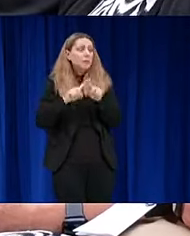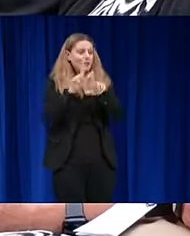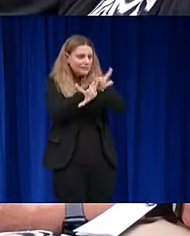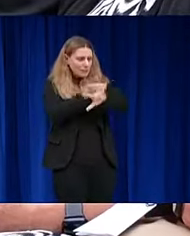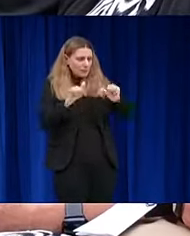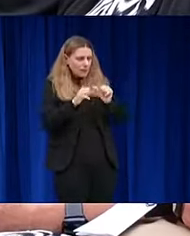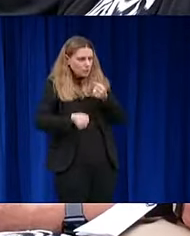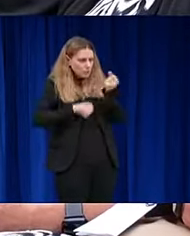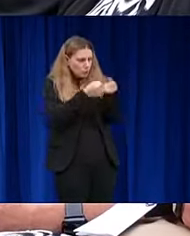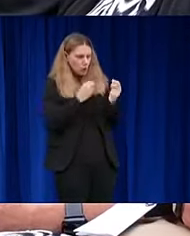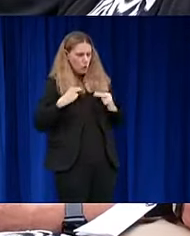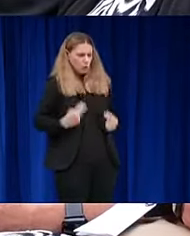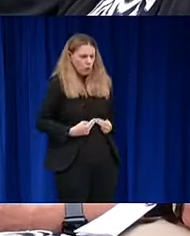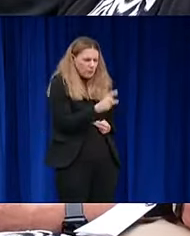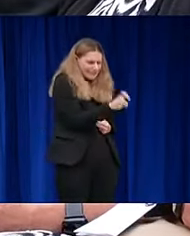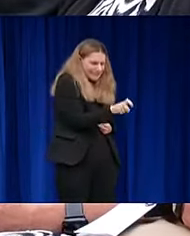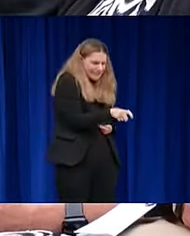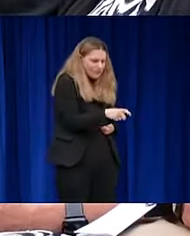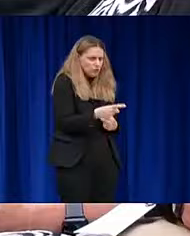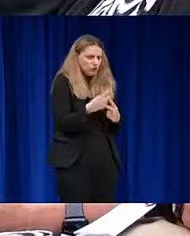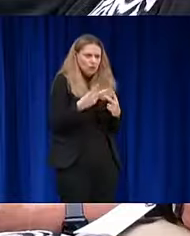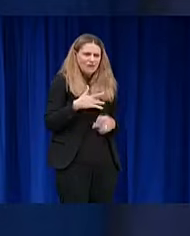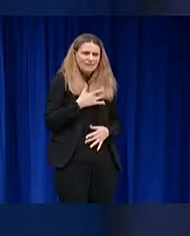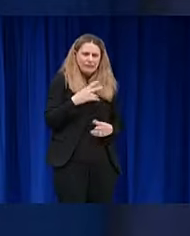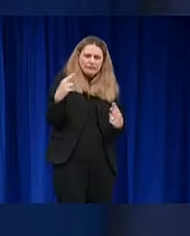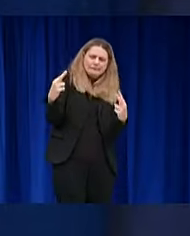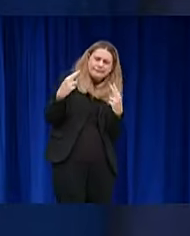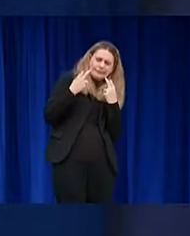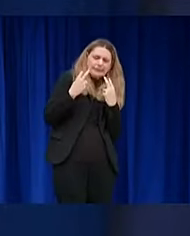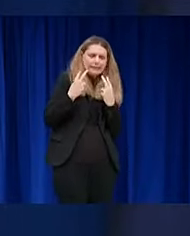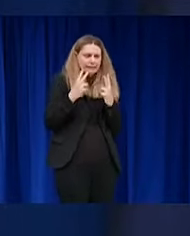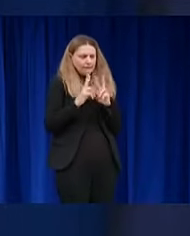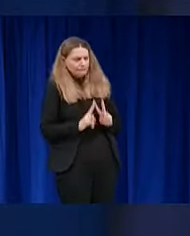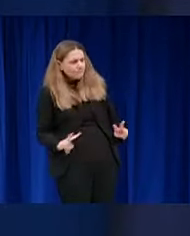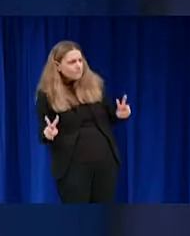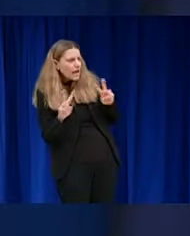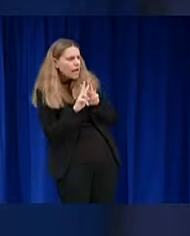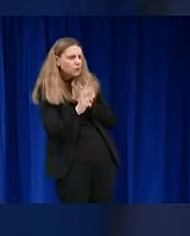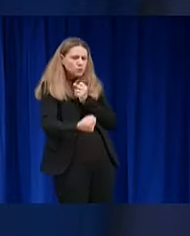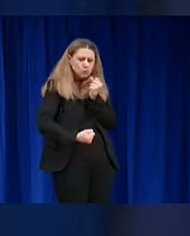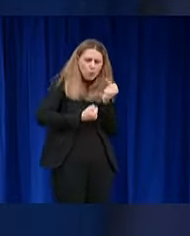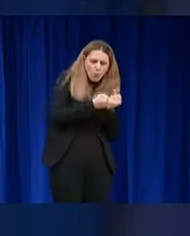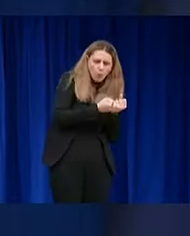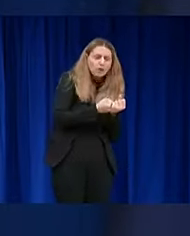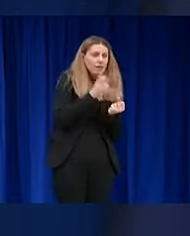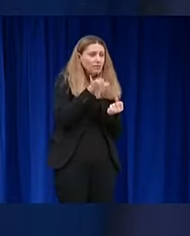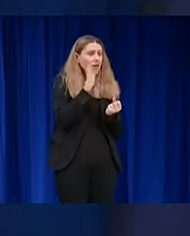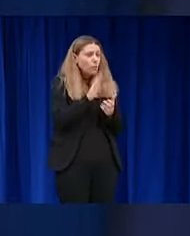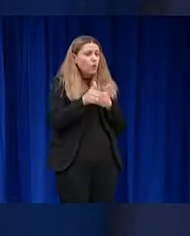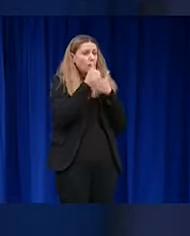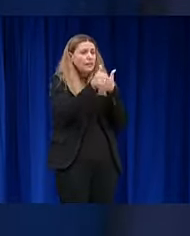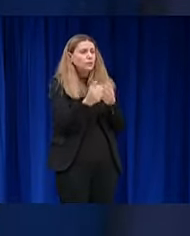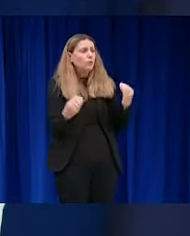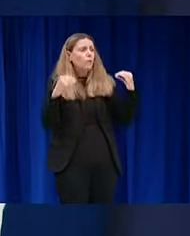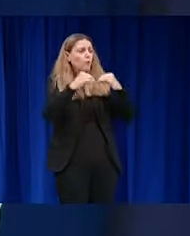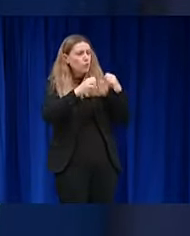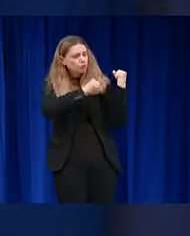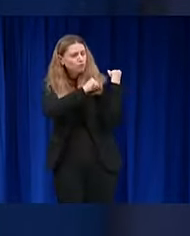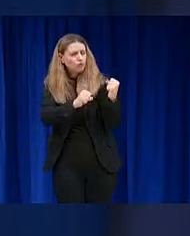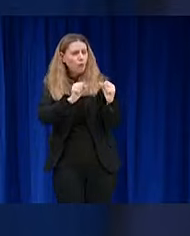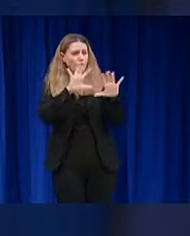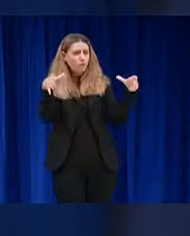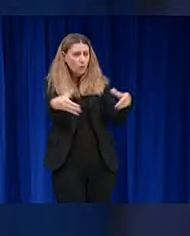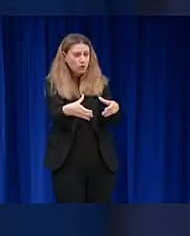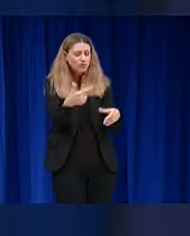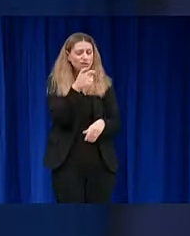and supported generates a stronger, more coherent force. Gen Z and millennials already make